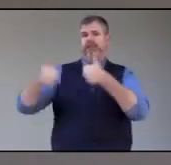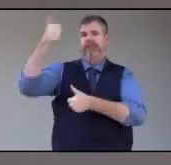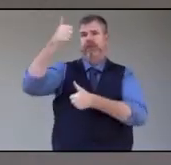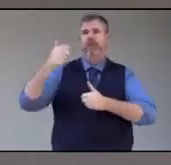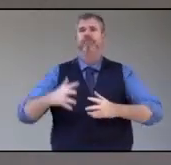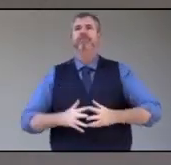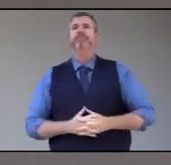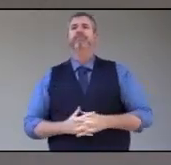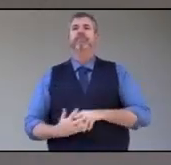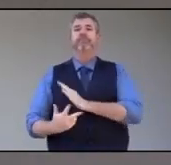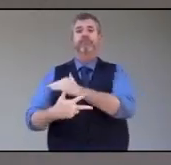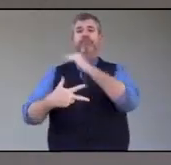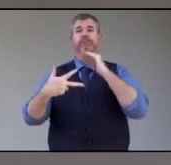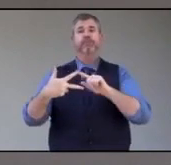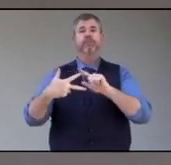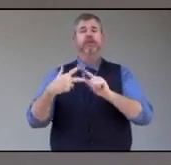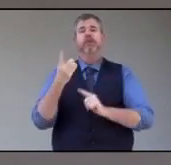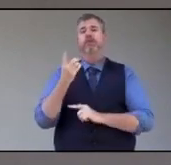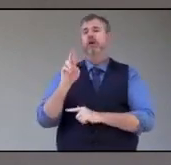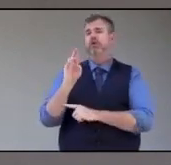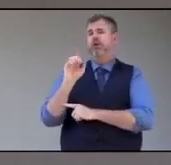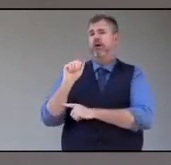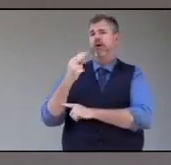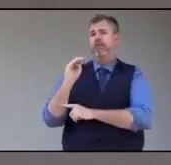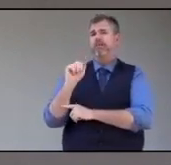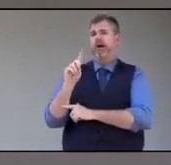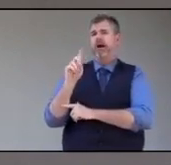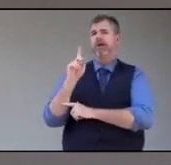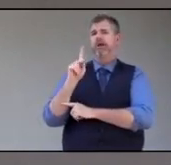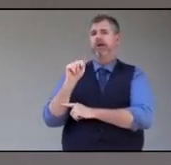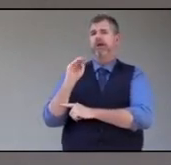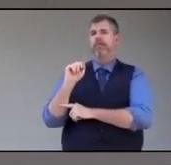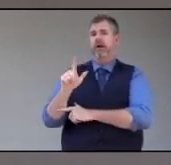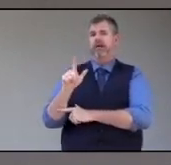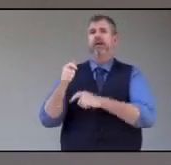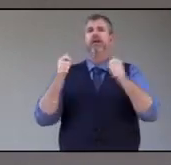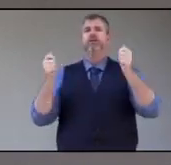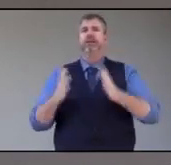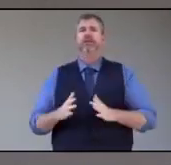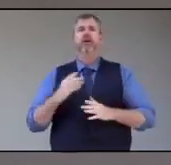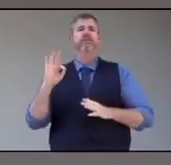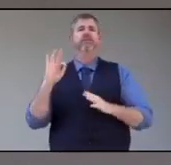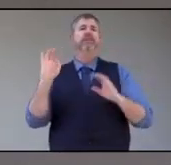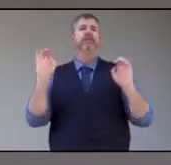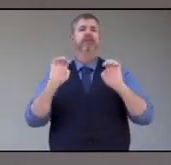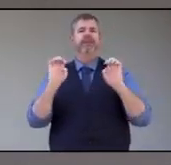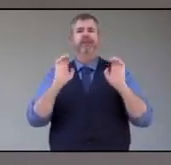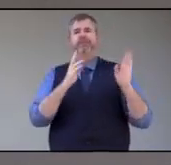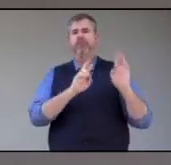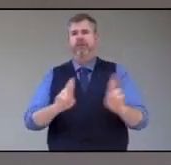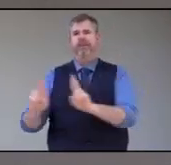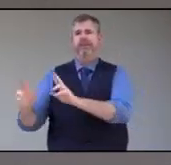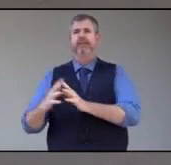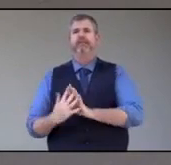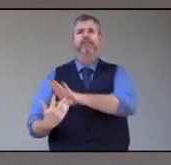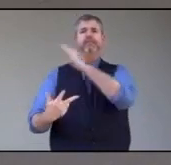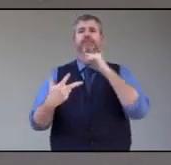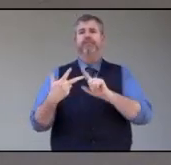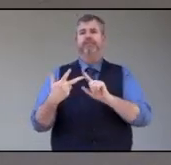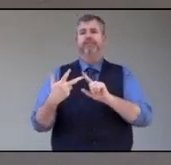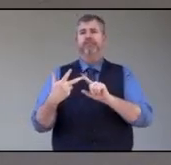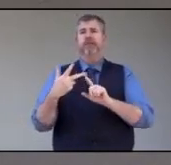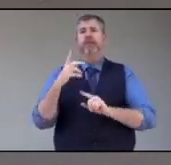Kamal, the director of healthcare systems preparedness, and Dr. Marco Randazzo, an emergency room